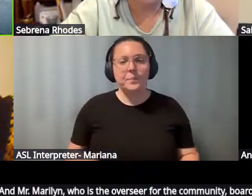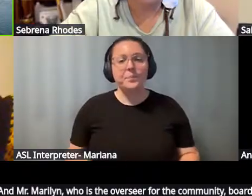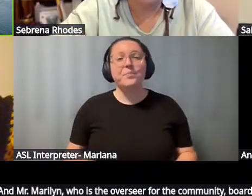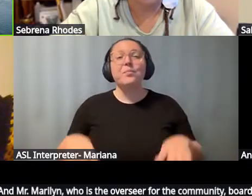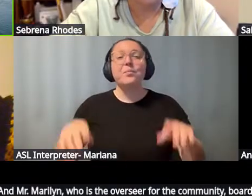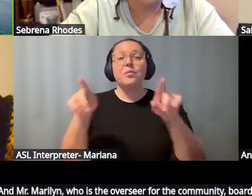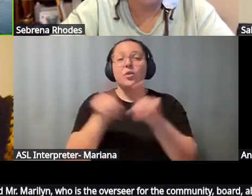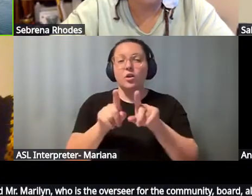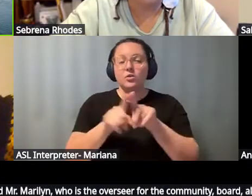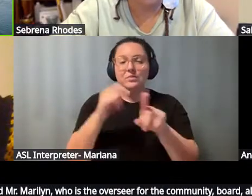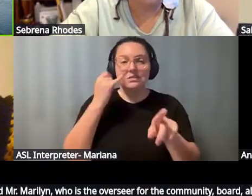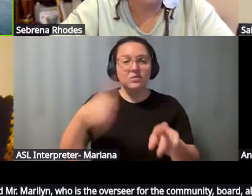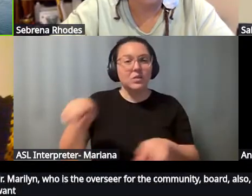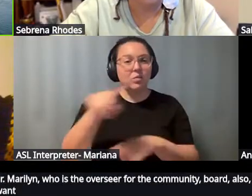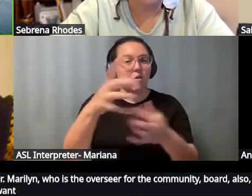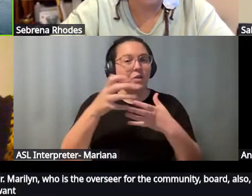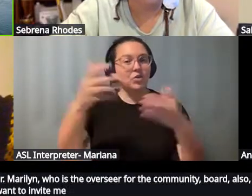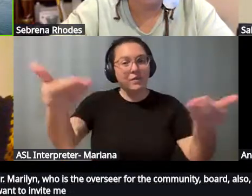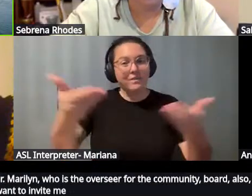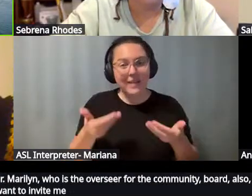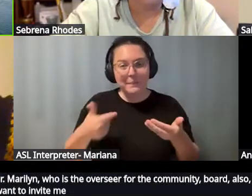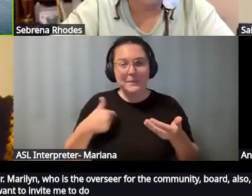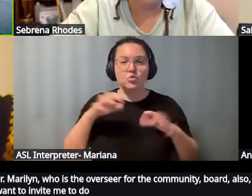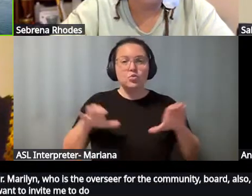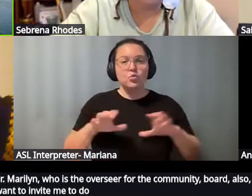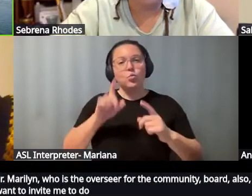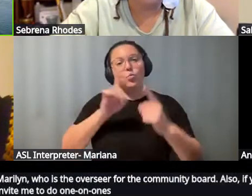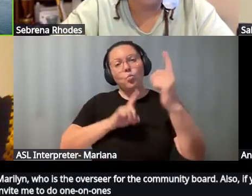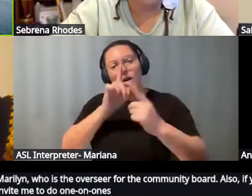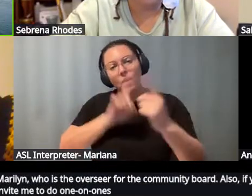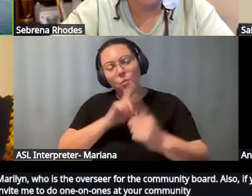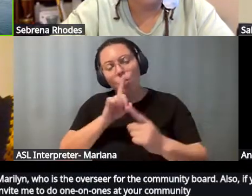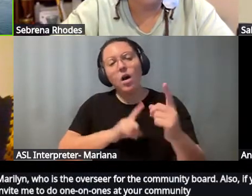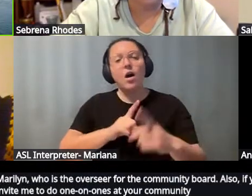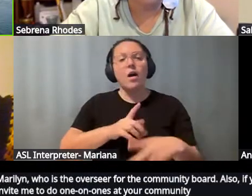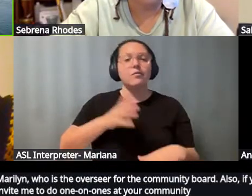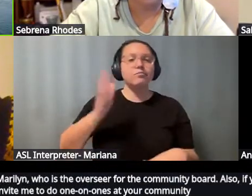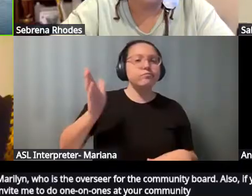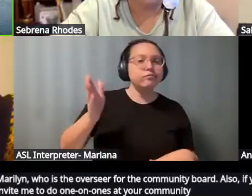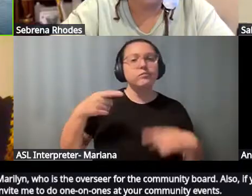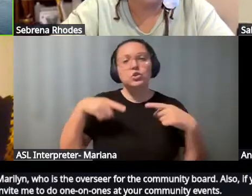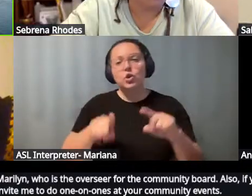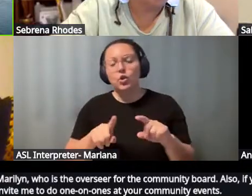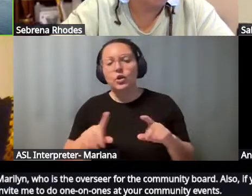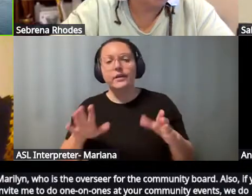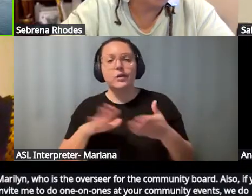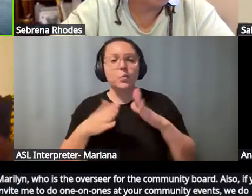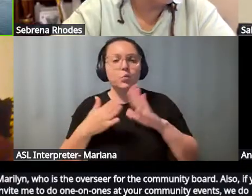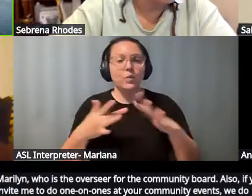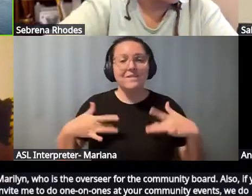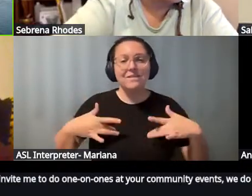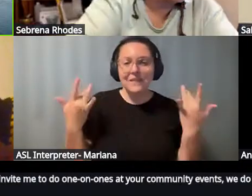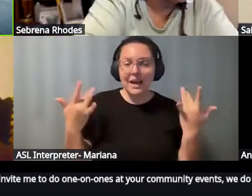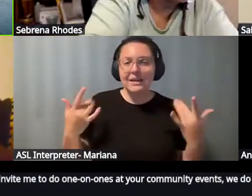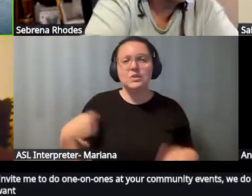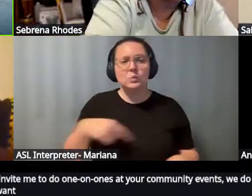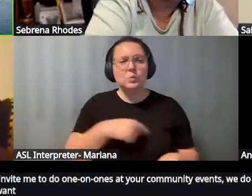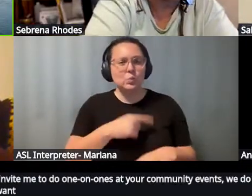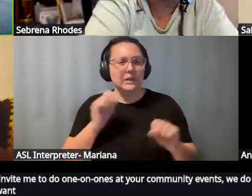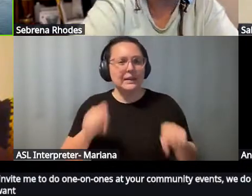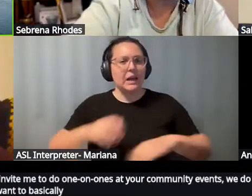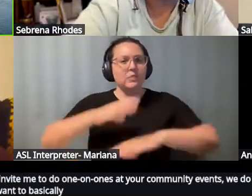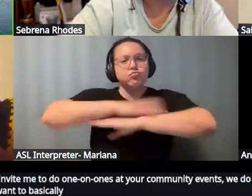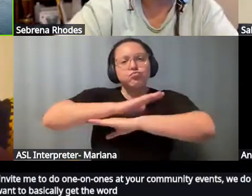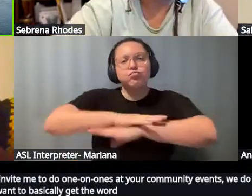if you guys want to invite me to do one-on-ones at your community events, we do tabling, but we want to basically get the